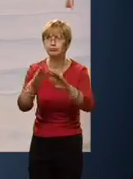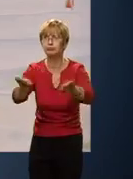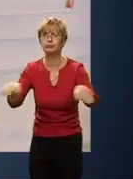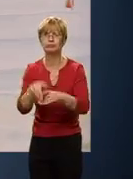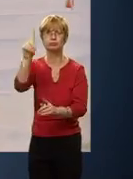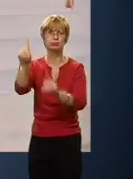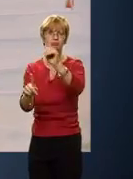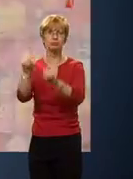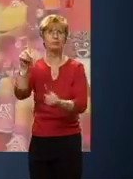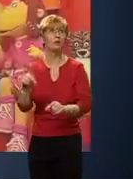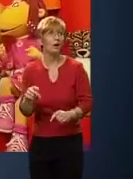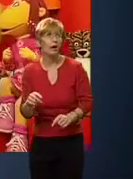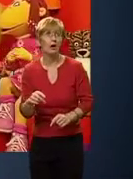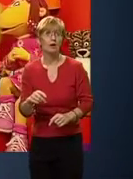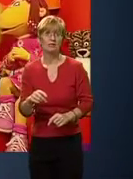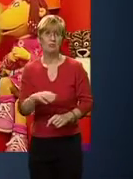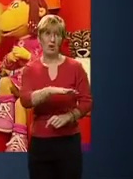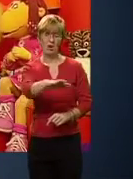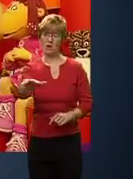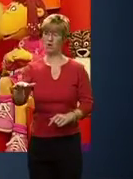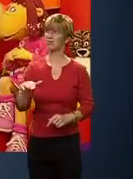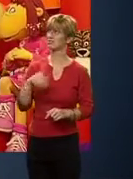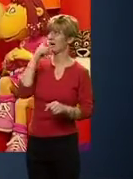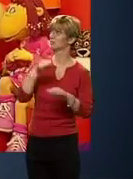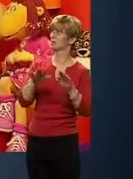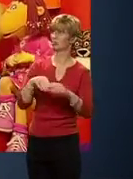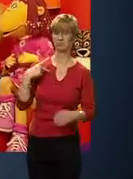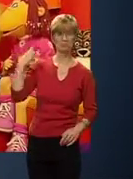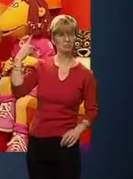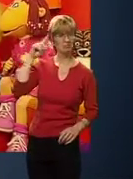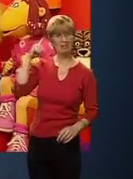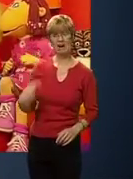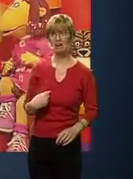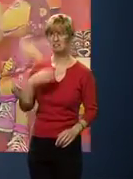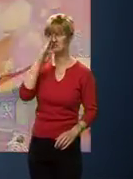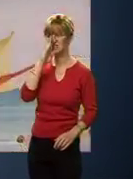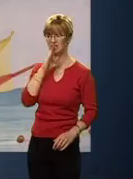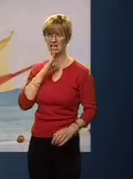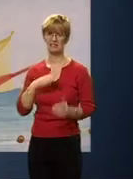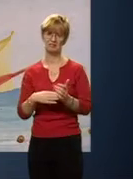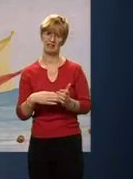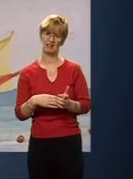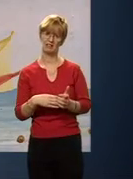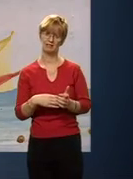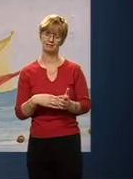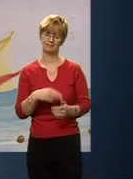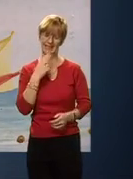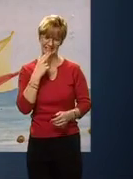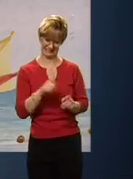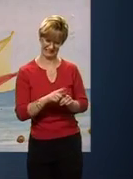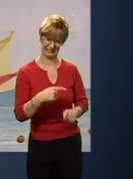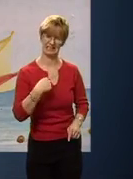water. Everyone can swim except for me, she said sadly. And me! Laughed Aunt